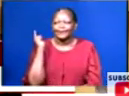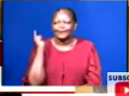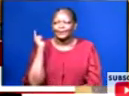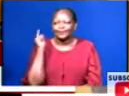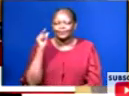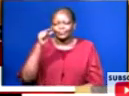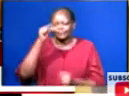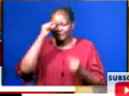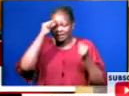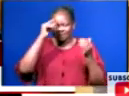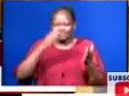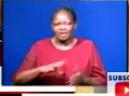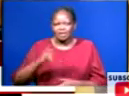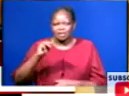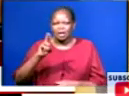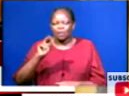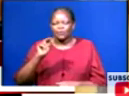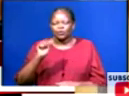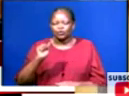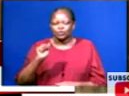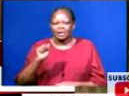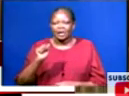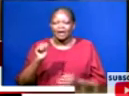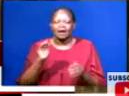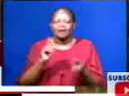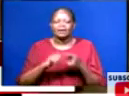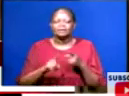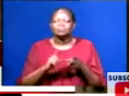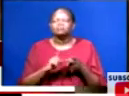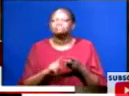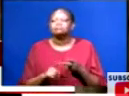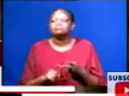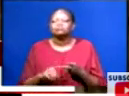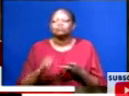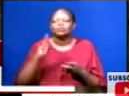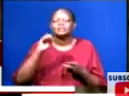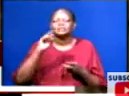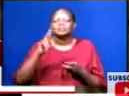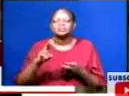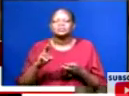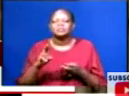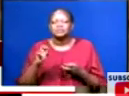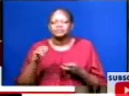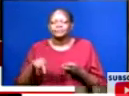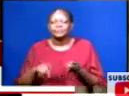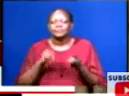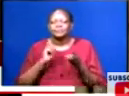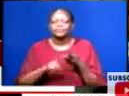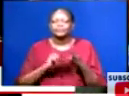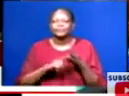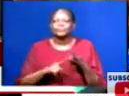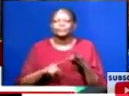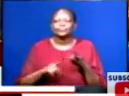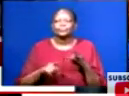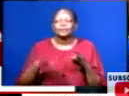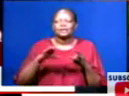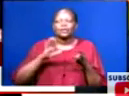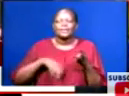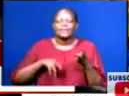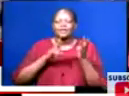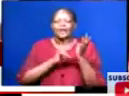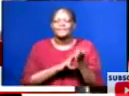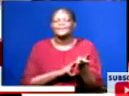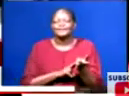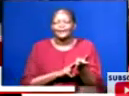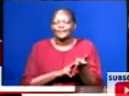Governors Mutula Kilonzo Jr., Wajir North Member of Parliament Ibrahim Abdi Saney, and Area Women Representative